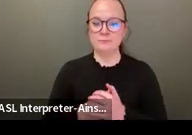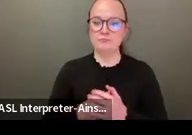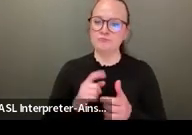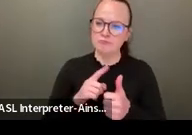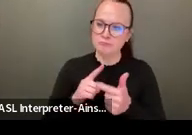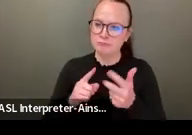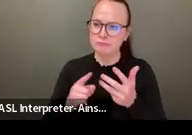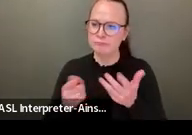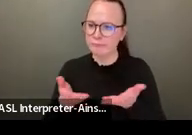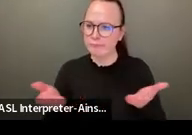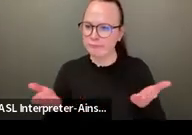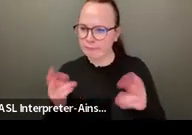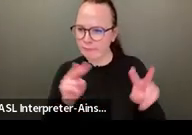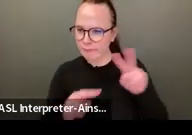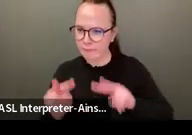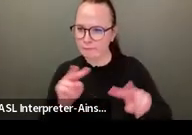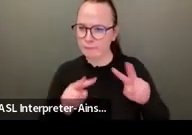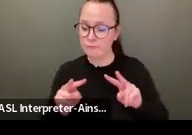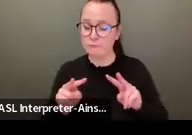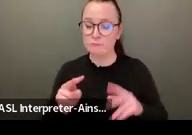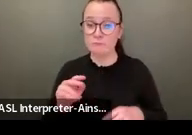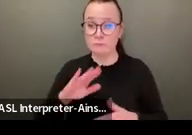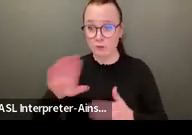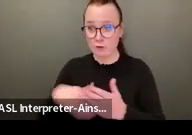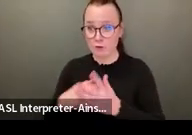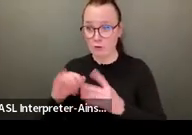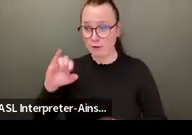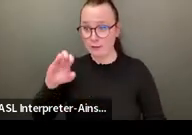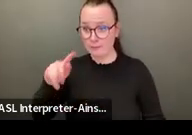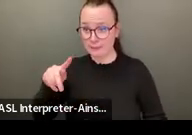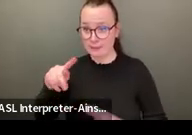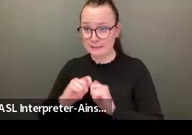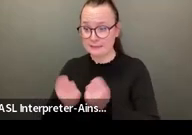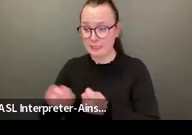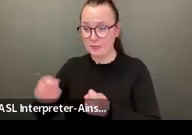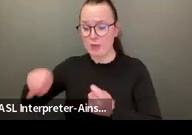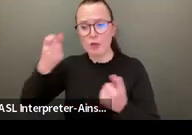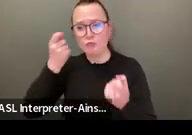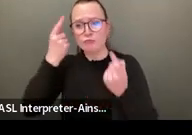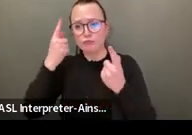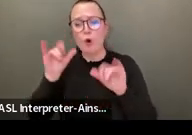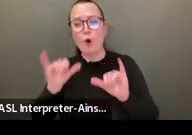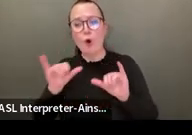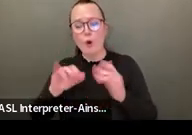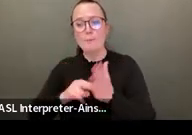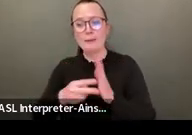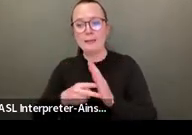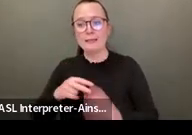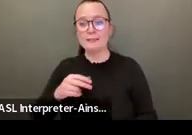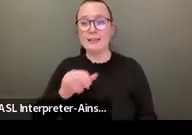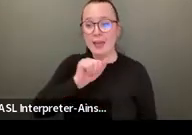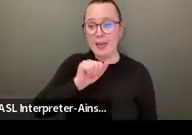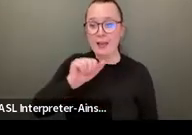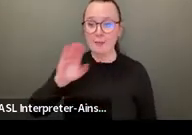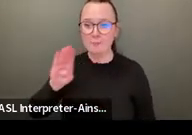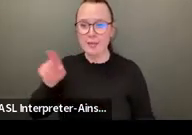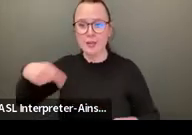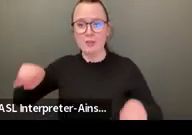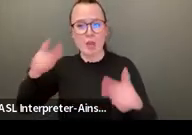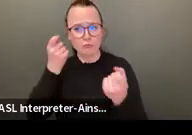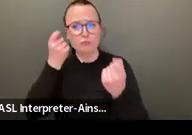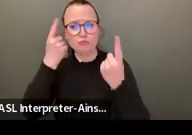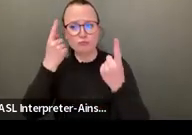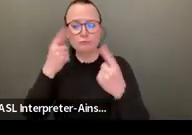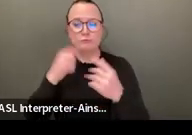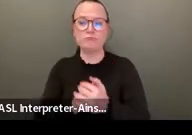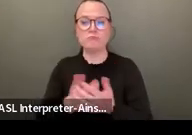Does the whole IEP team know what level A and level B mean in the pretend reading curriculum? If the student were to change school